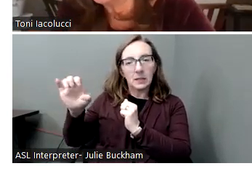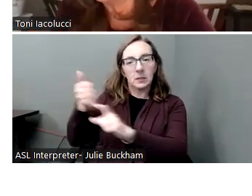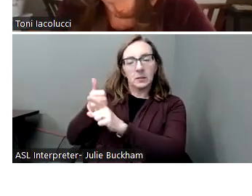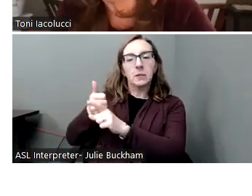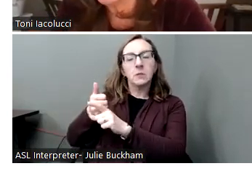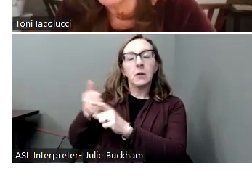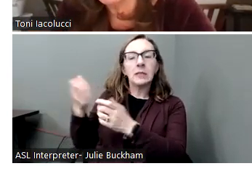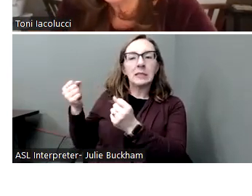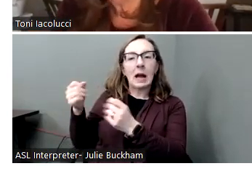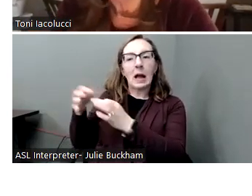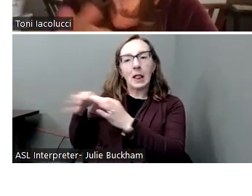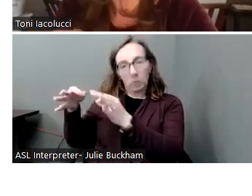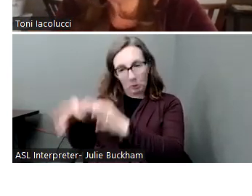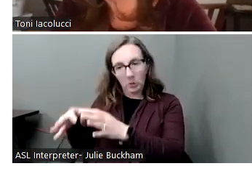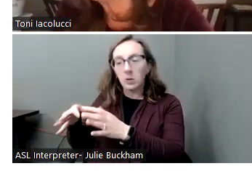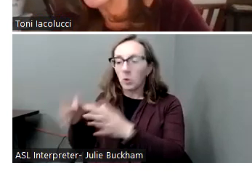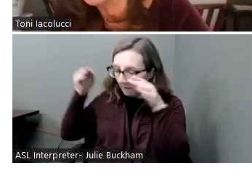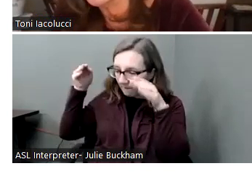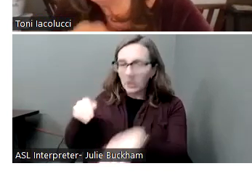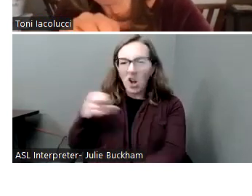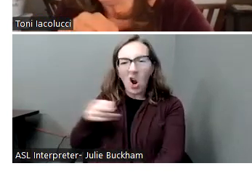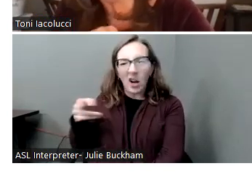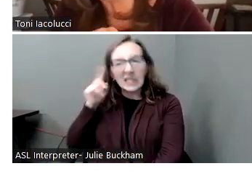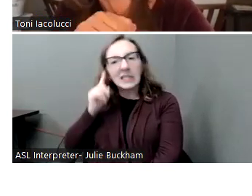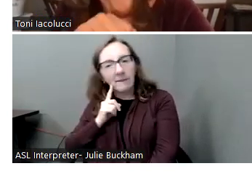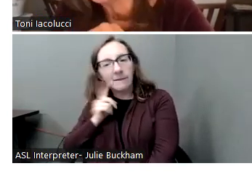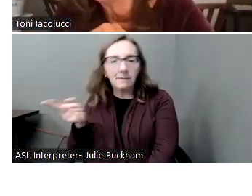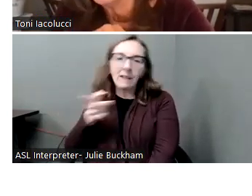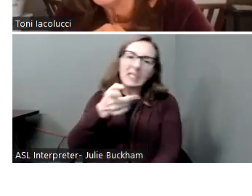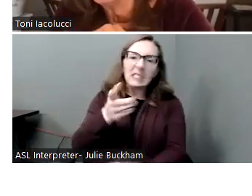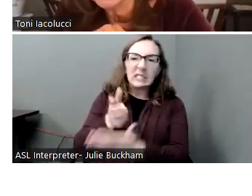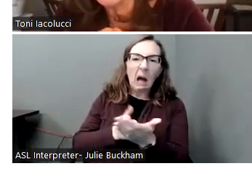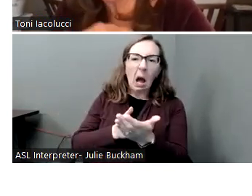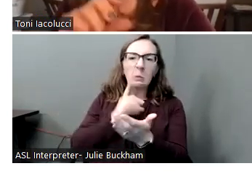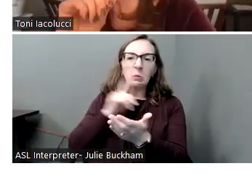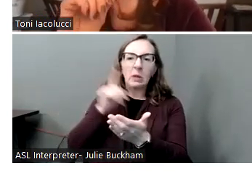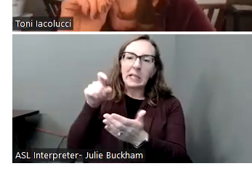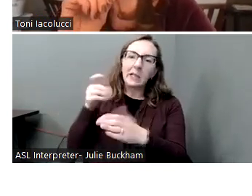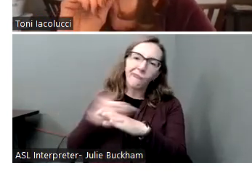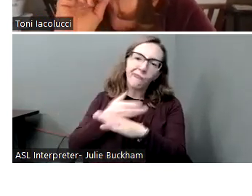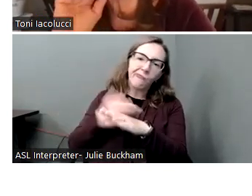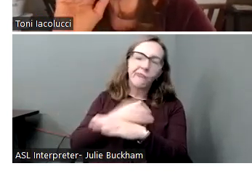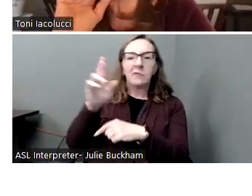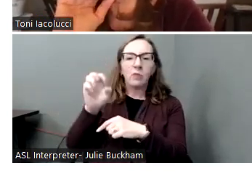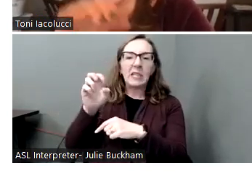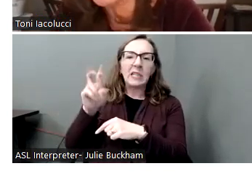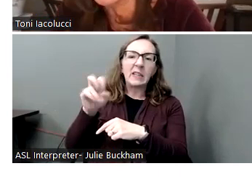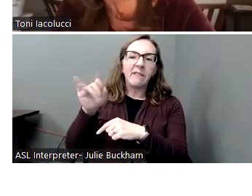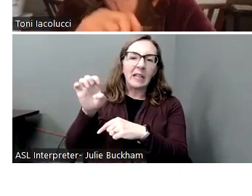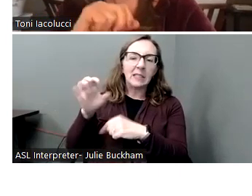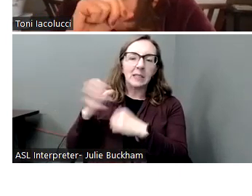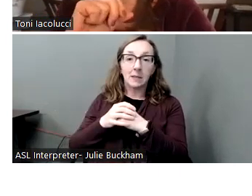of hearing and deaf. Some of it is also a bit, it really should be revised. So if you would